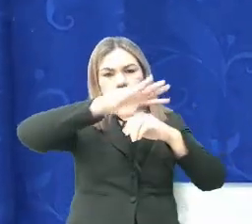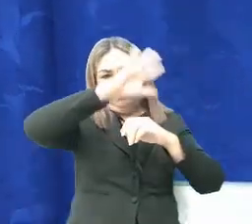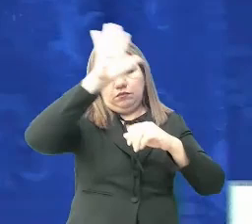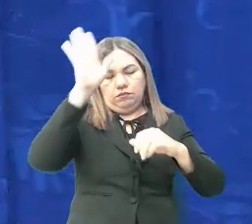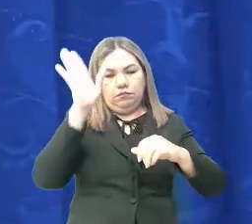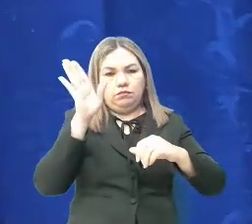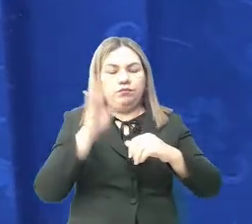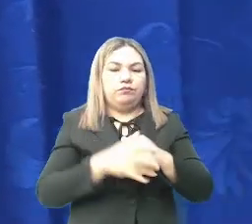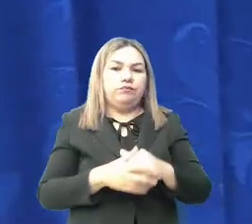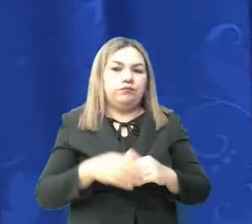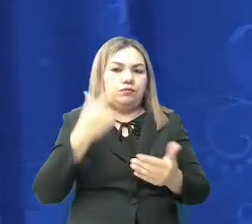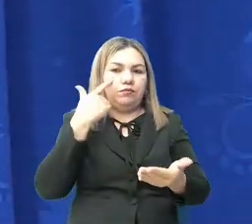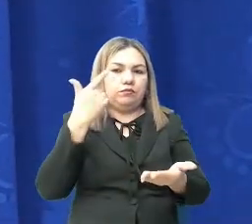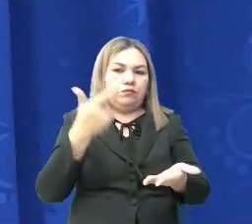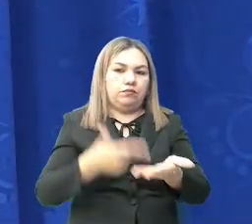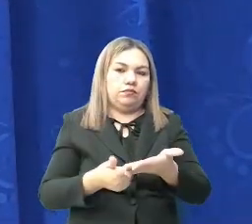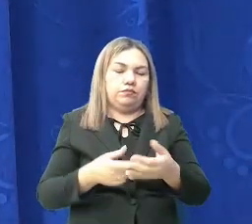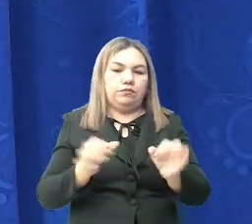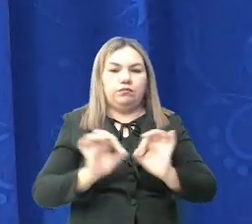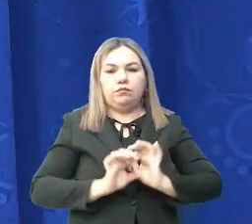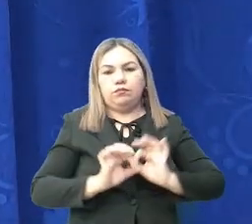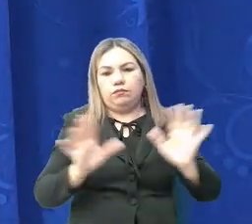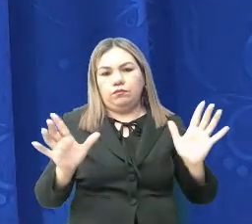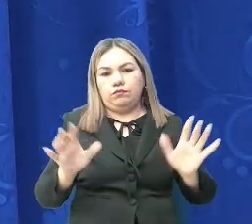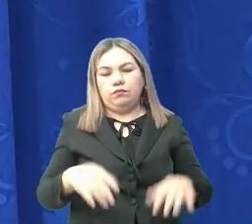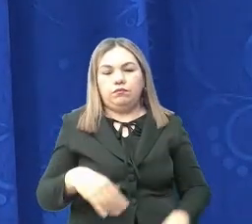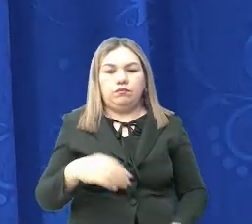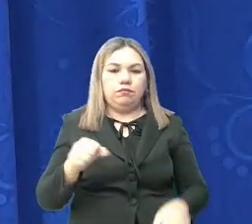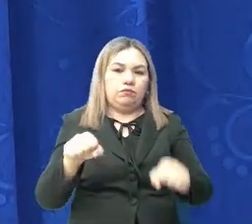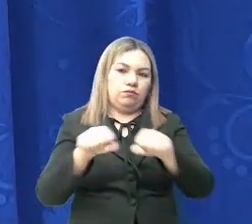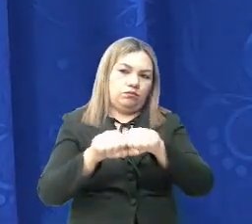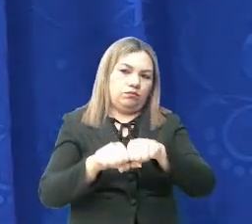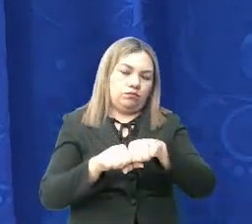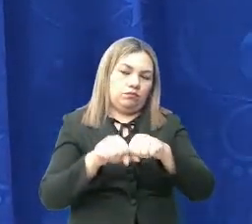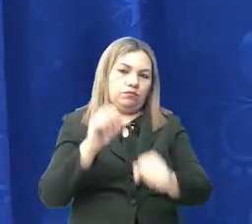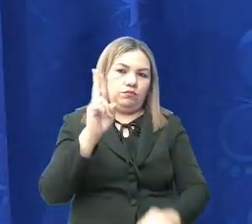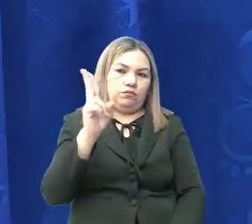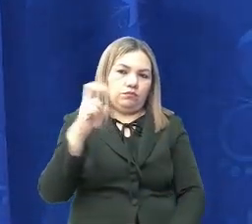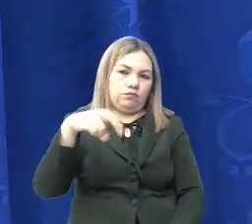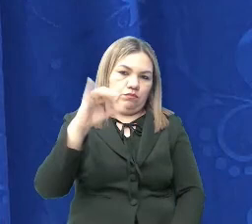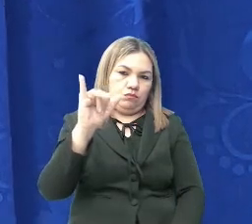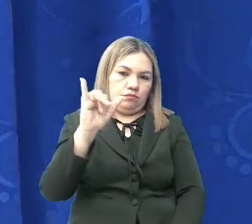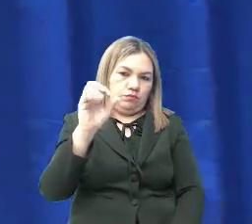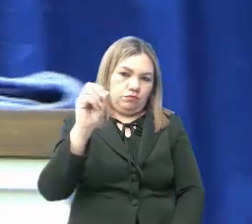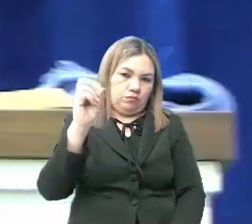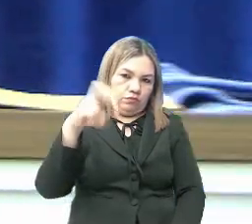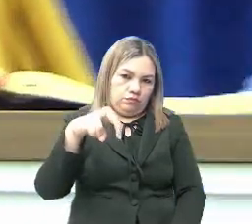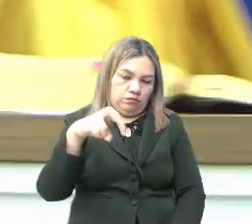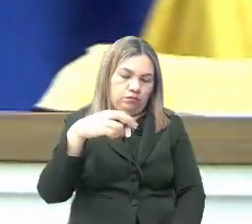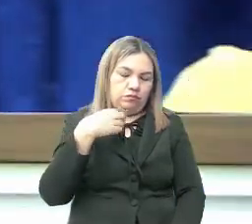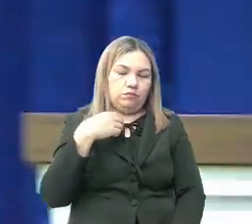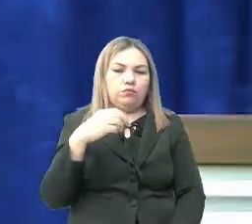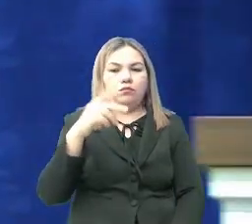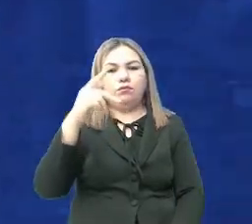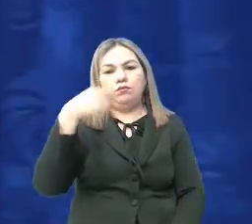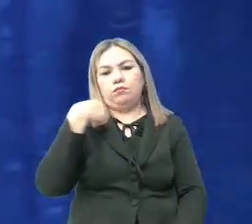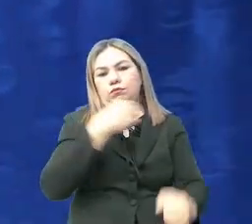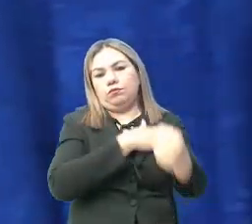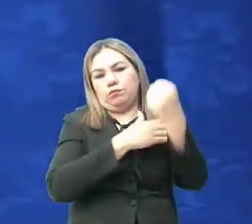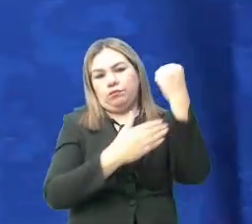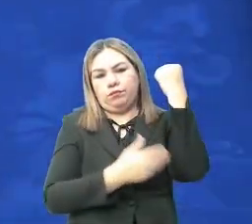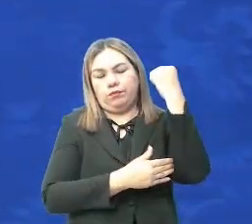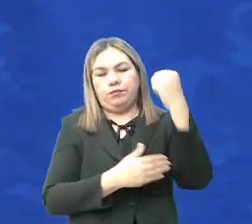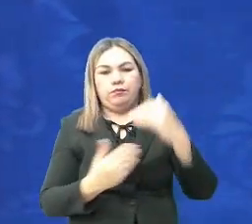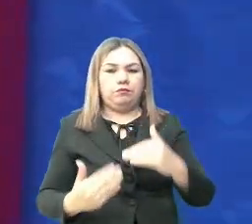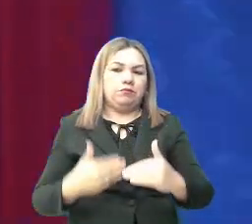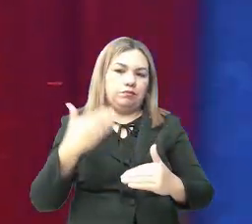of the son of the right is Jesus Christ. It sees that Aot had an unction that's united. When there's